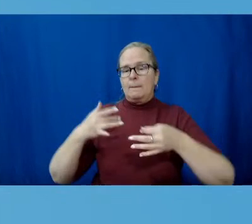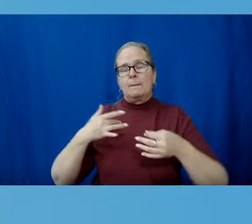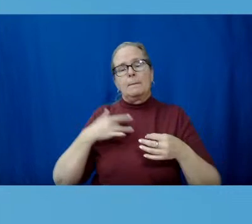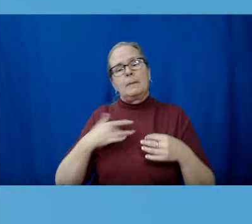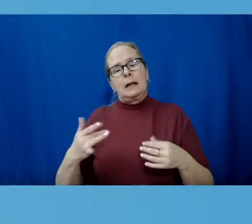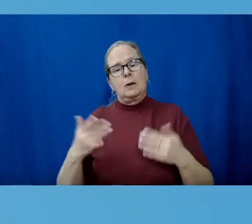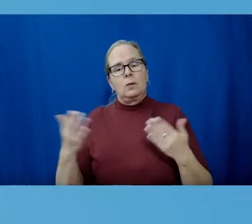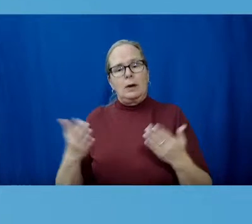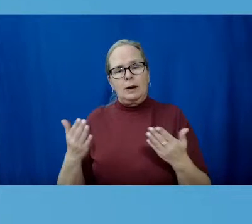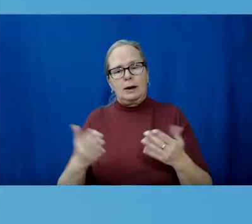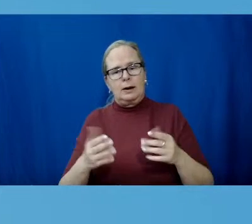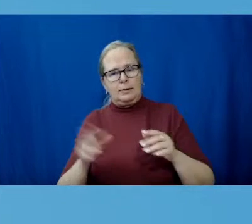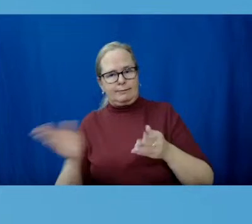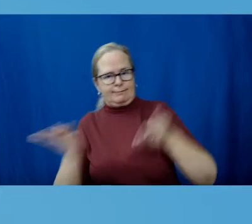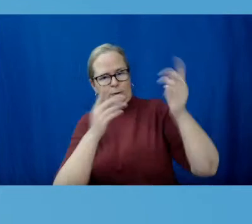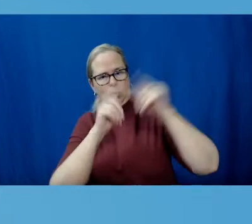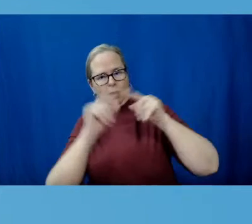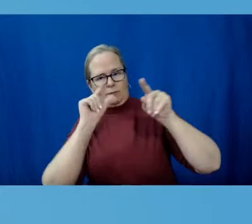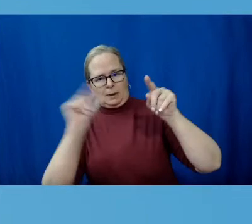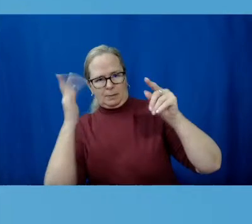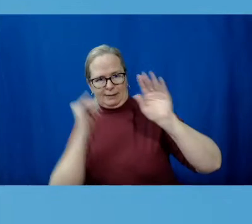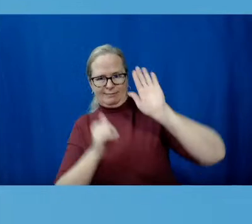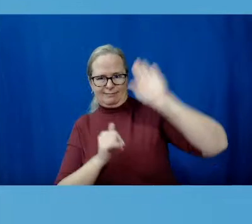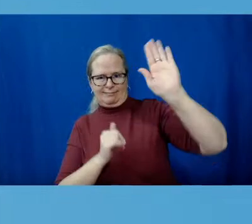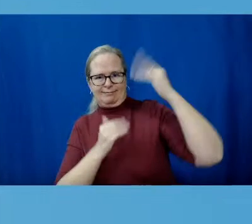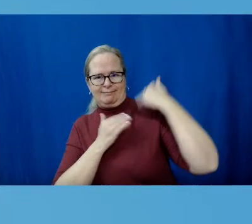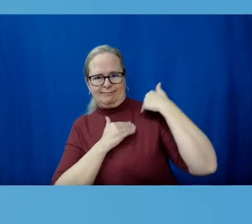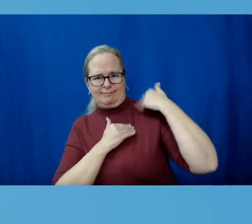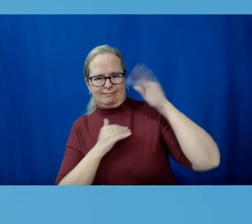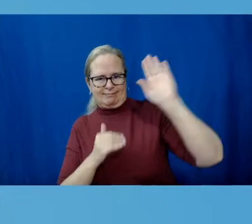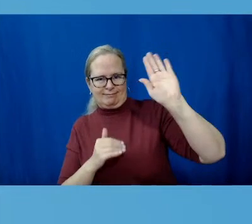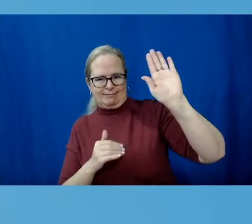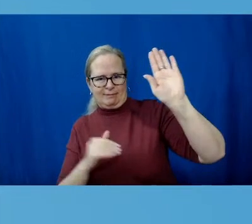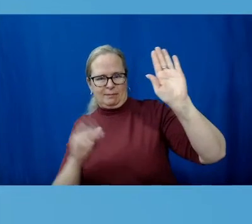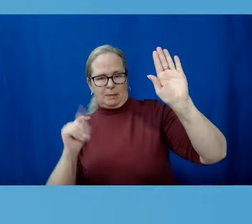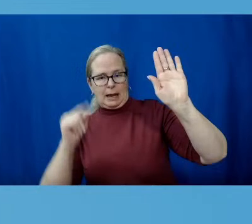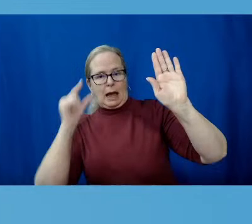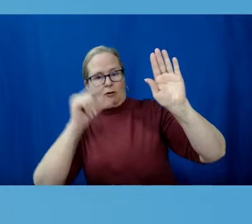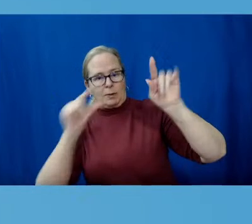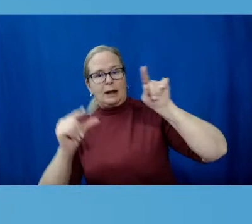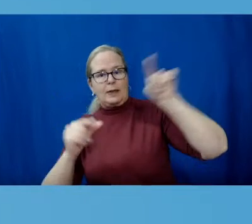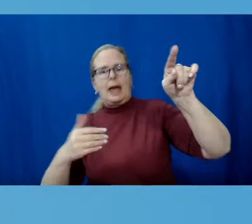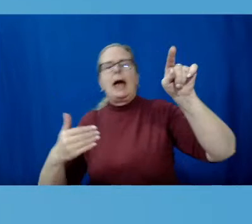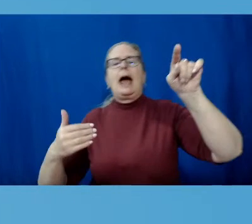a pressing reason to limit individual rights in this context.